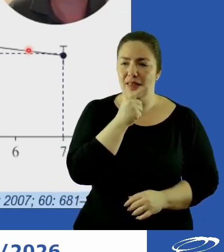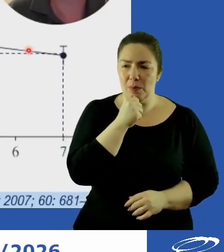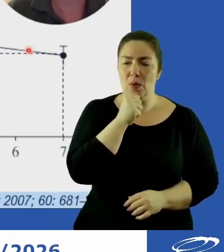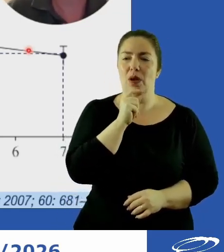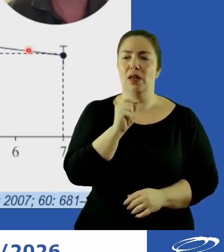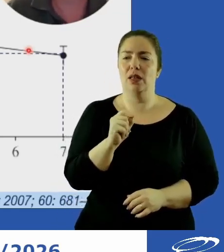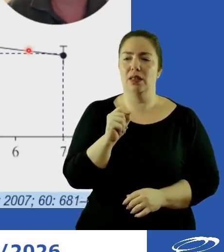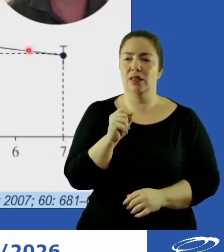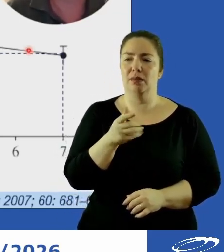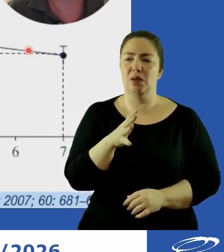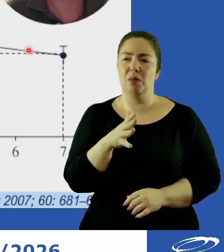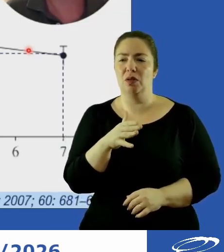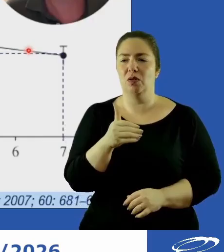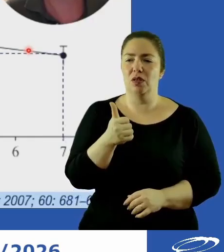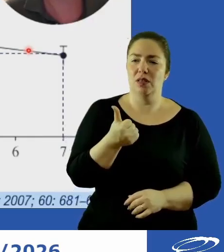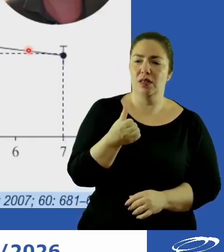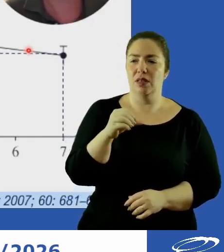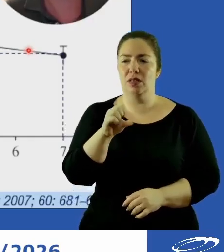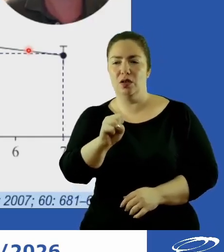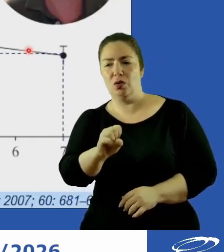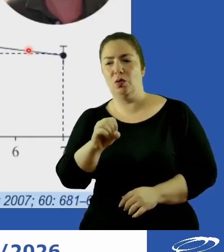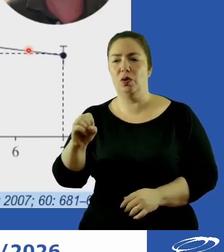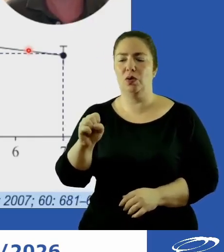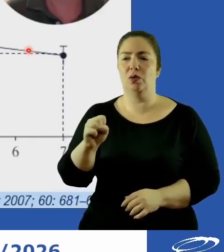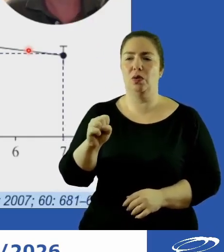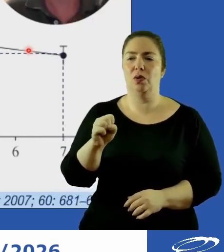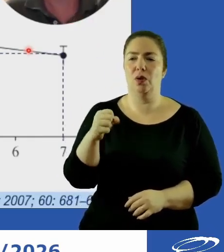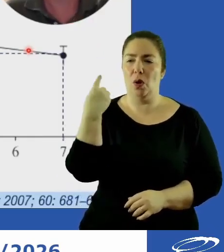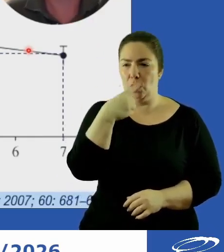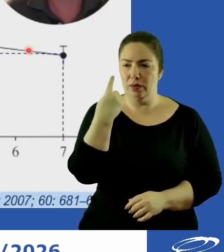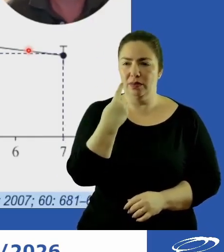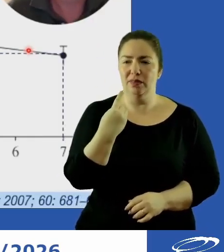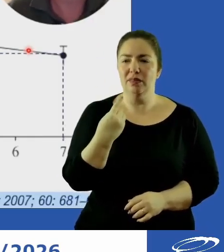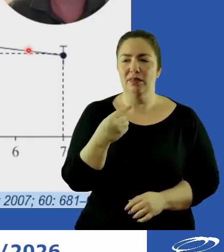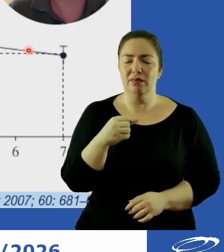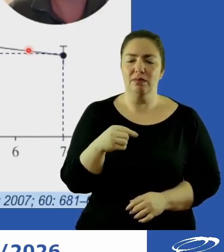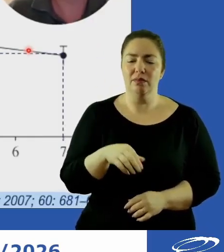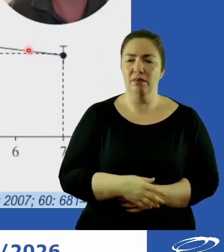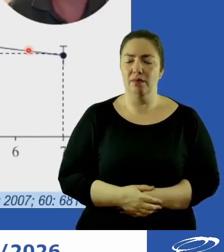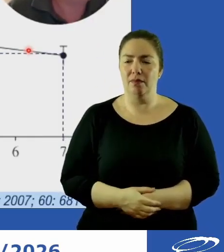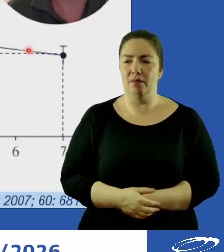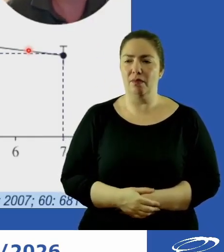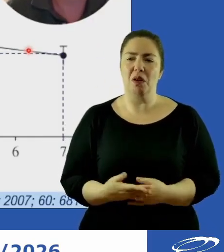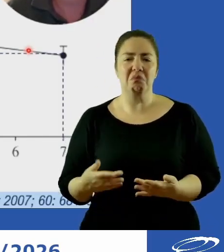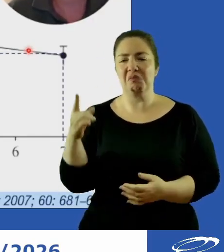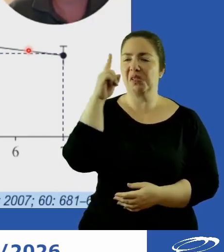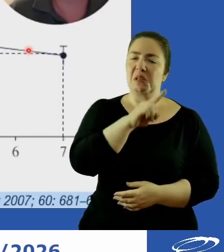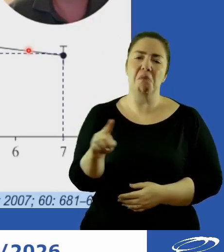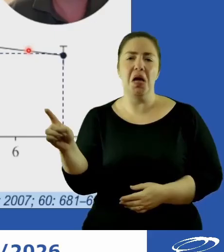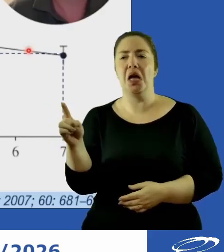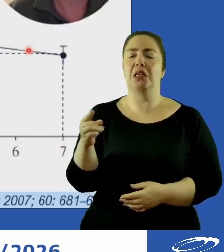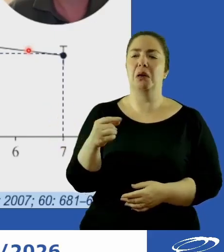180 hours. This means that these drugs can be administered every week, or maybe even every 10 days or